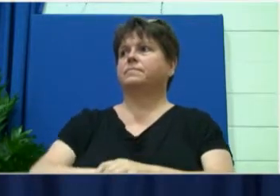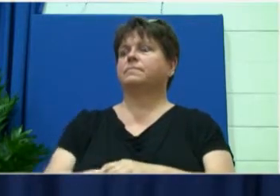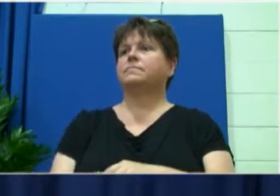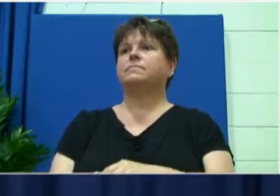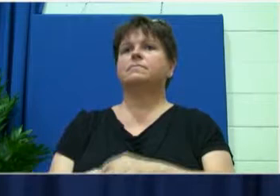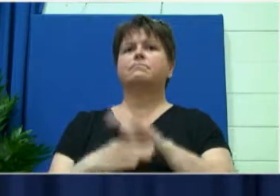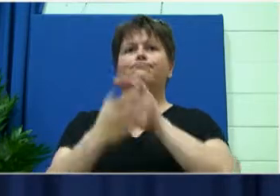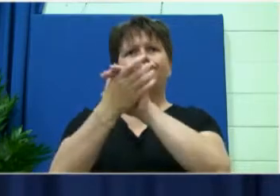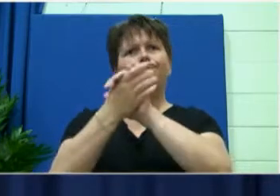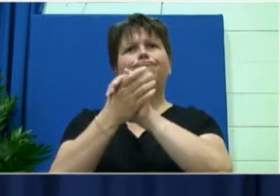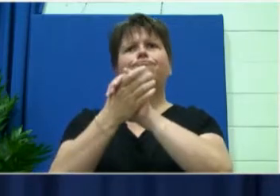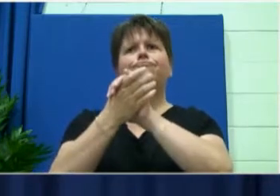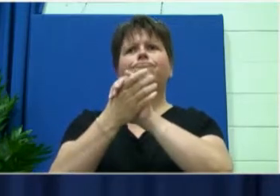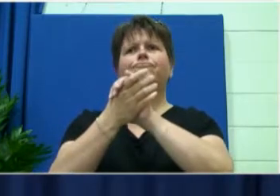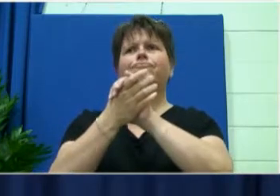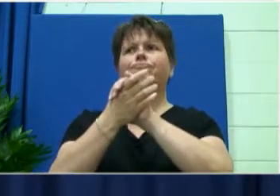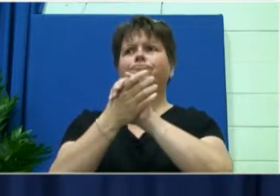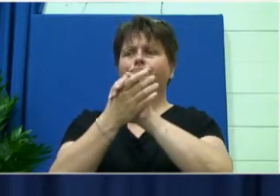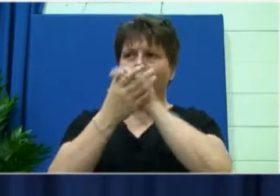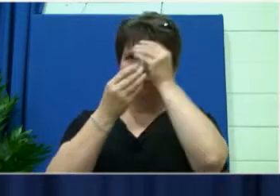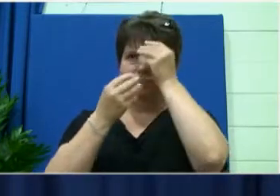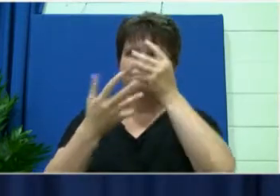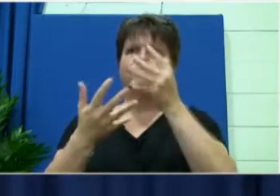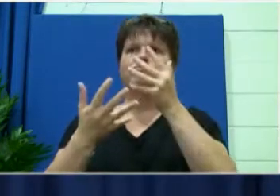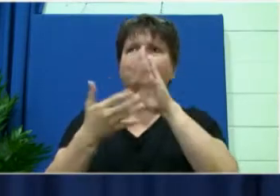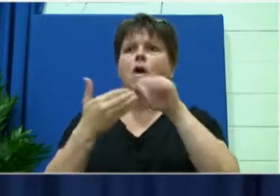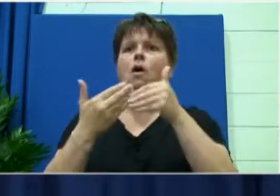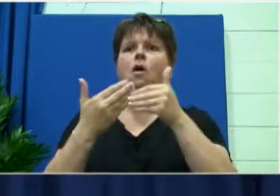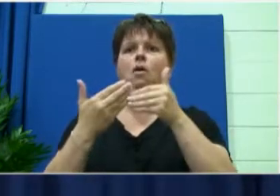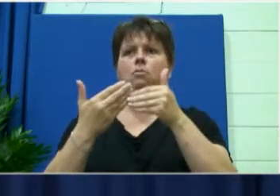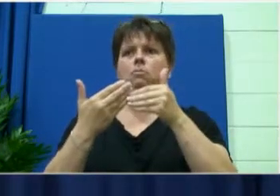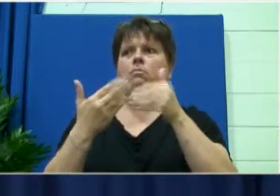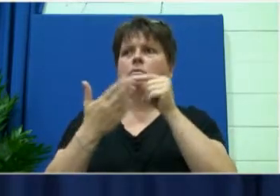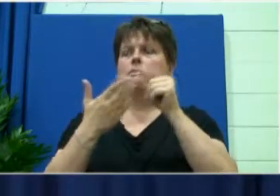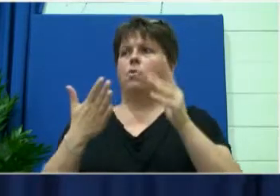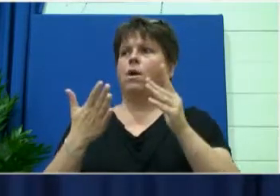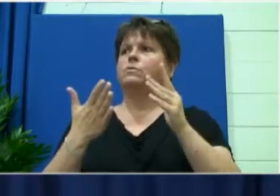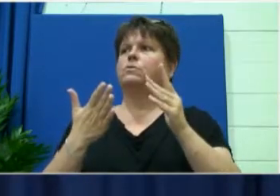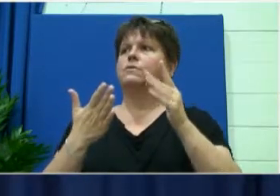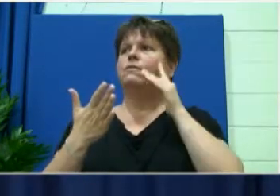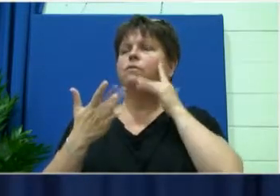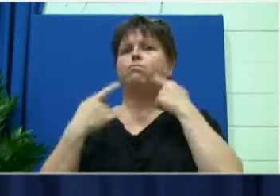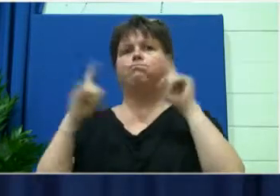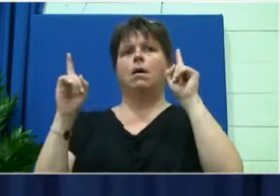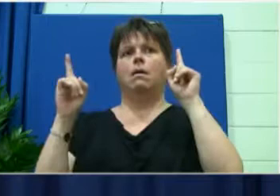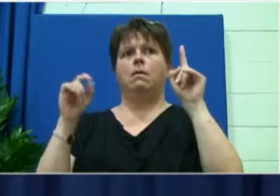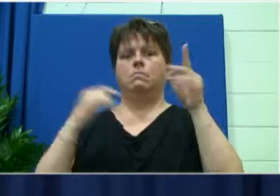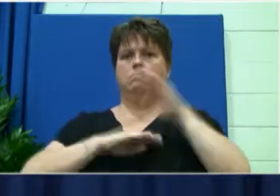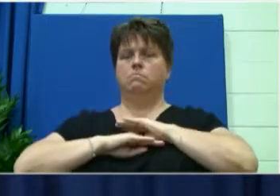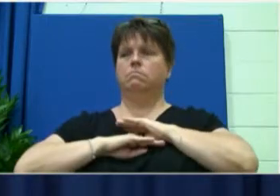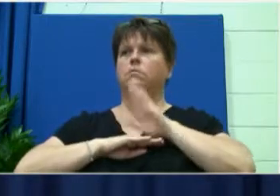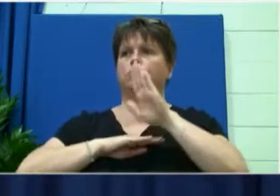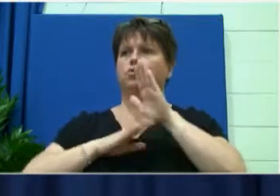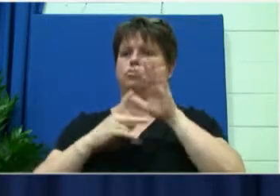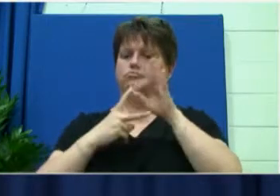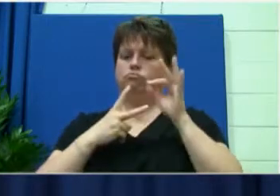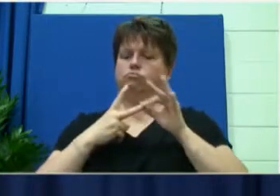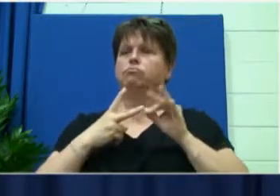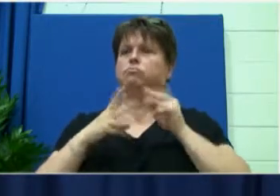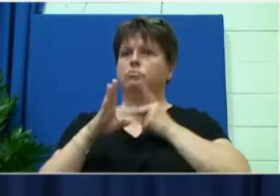Our congratulations are extended to all of our graduates on successfully completing your chosen program of